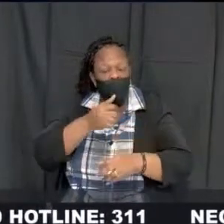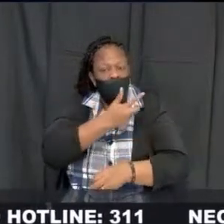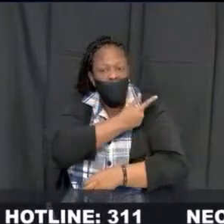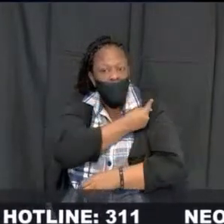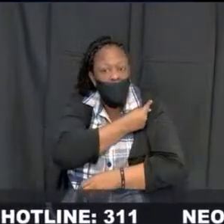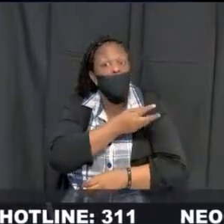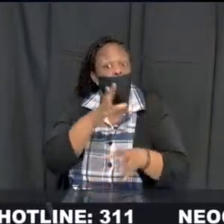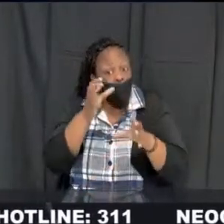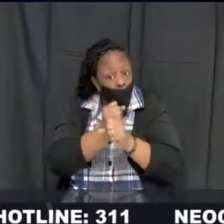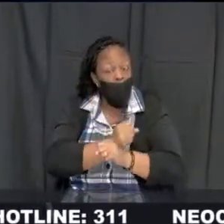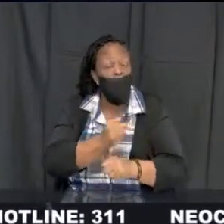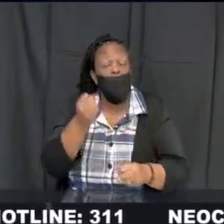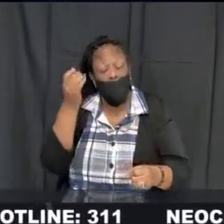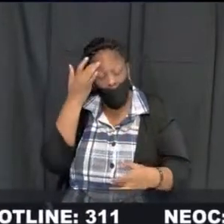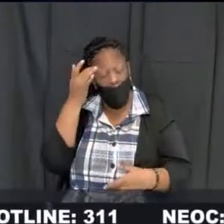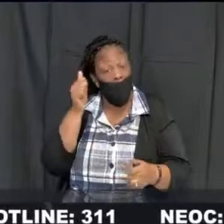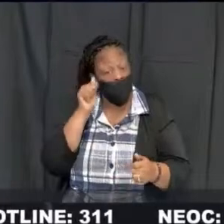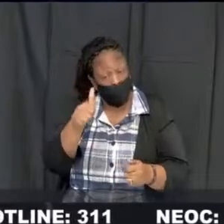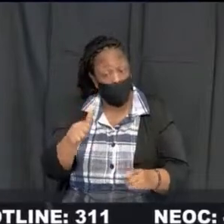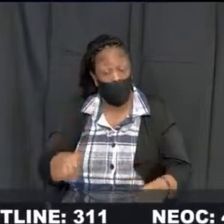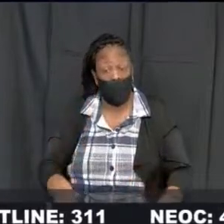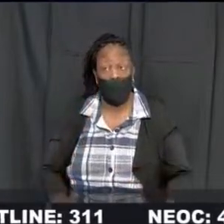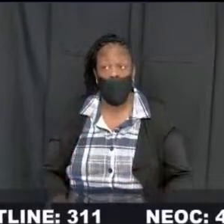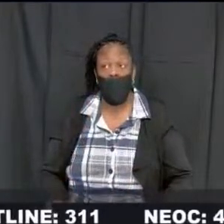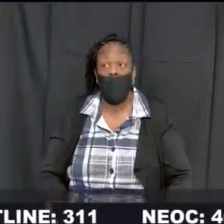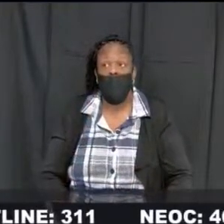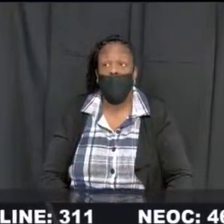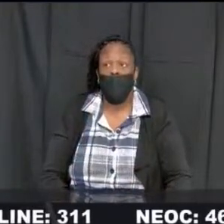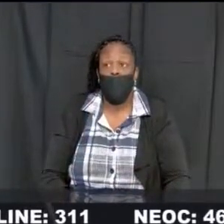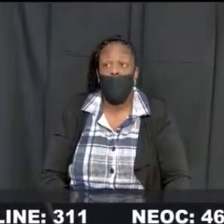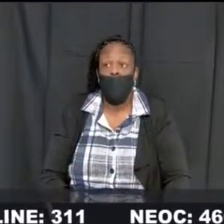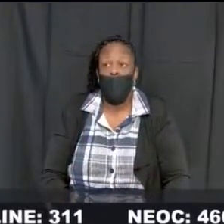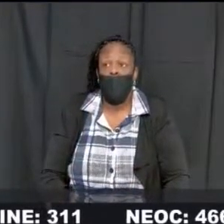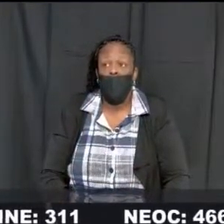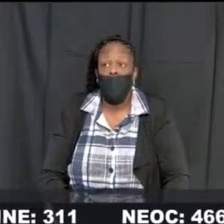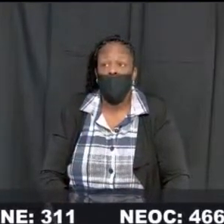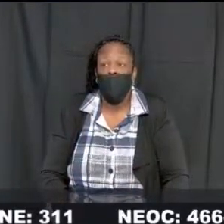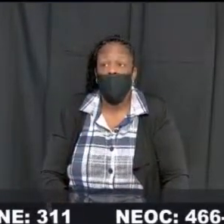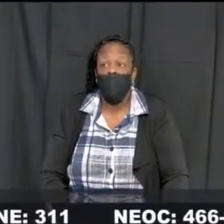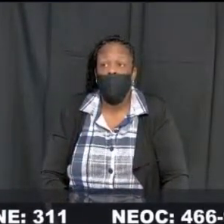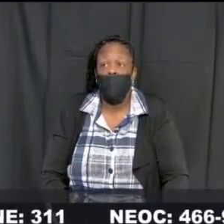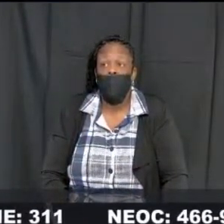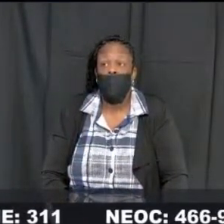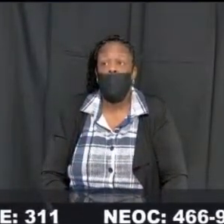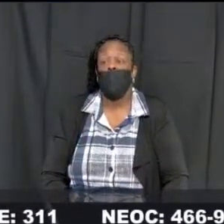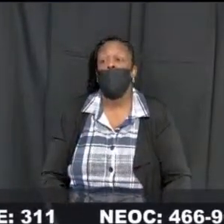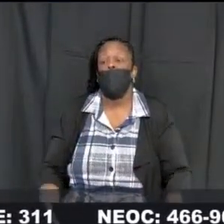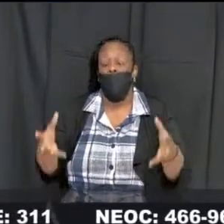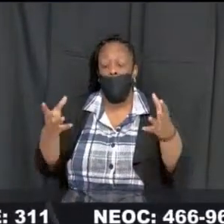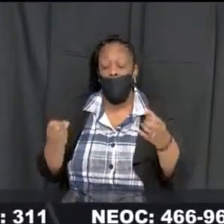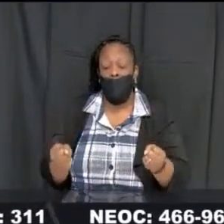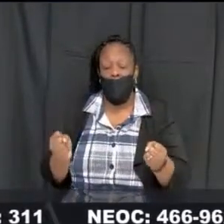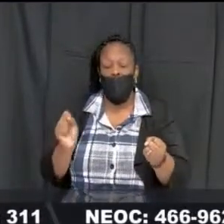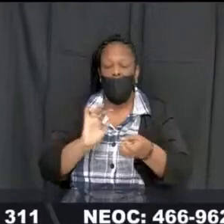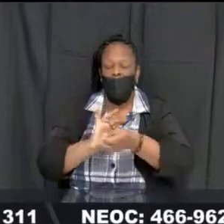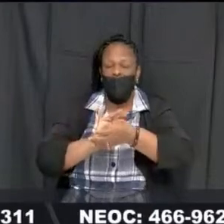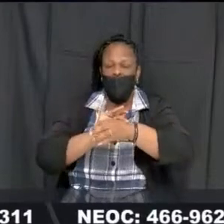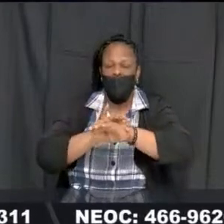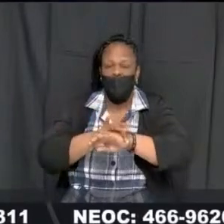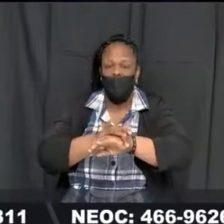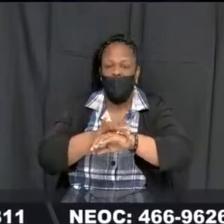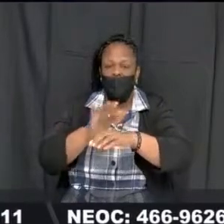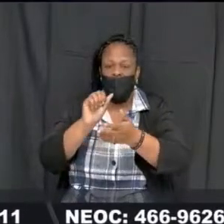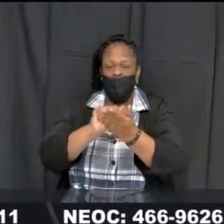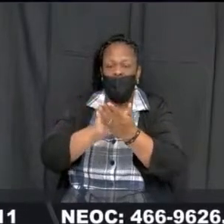extending the timeline for us to recover. We targeted early summer for us to be able to